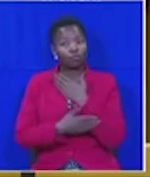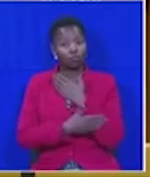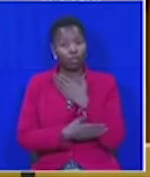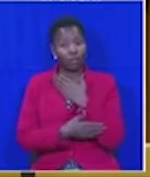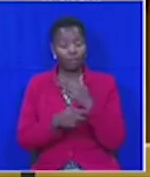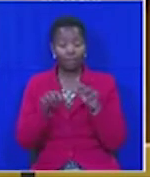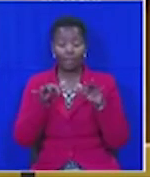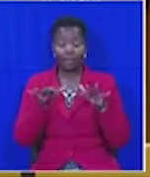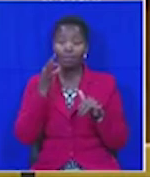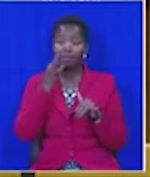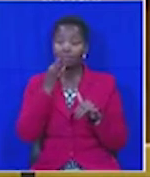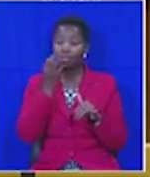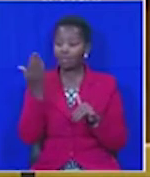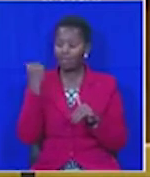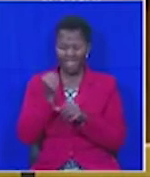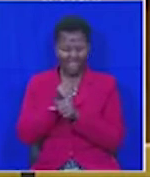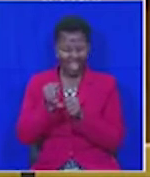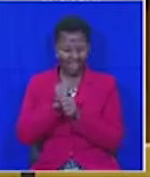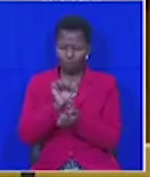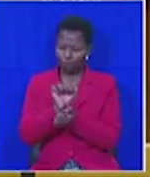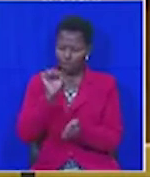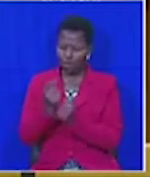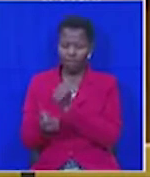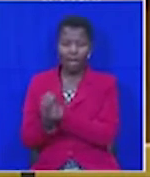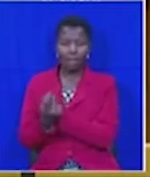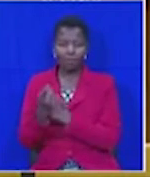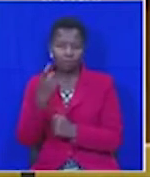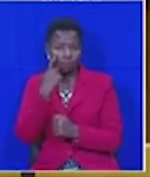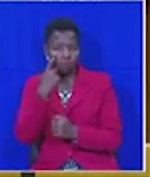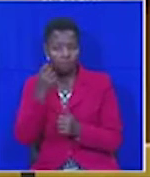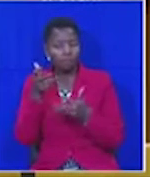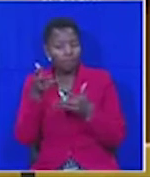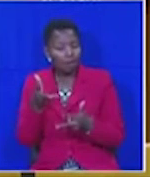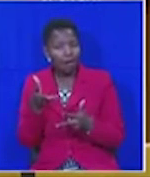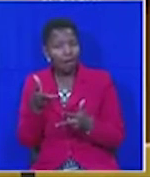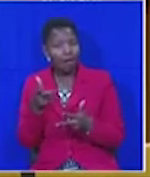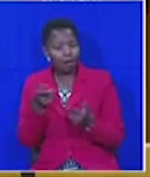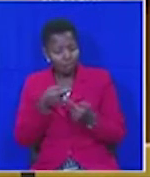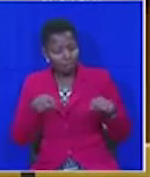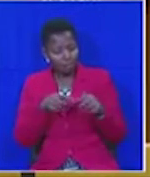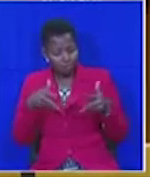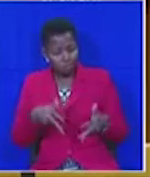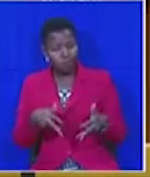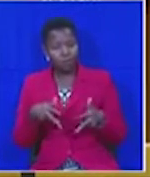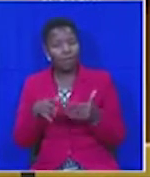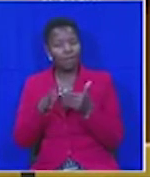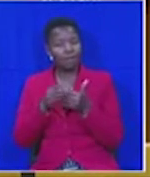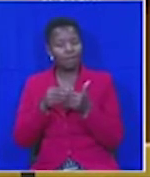Hina valava hi fikile hikwala hi ti-members ta parliament. It has happened.